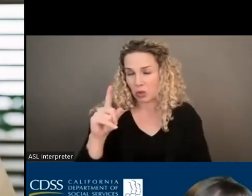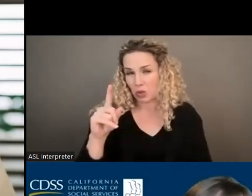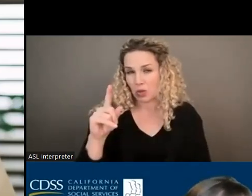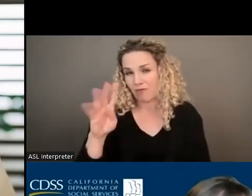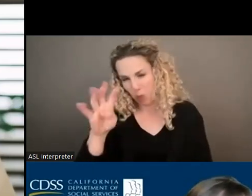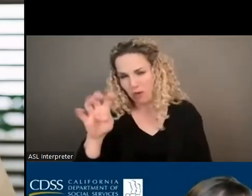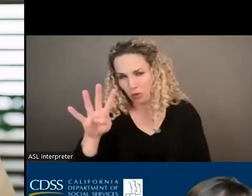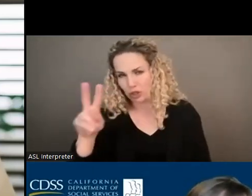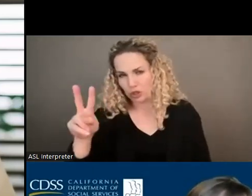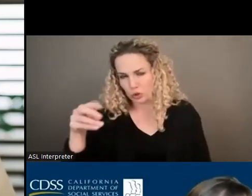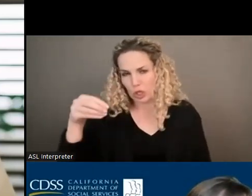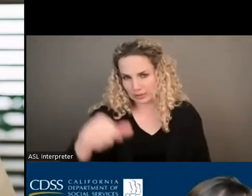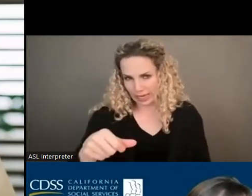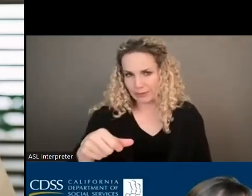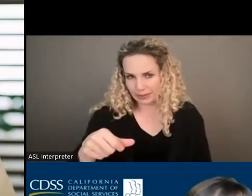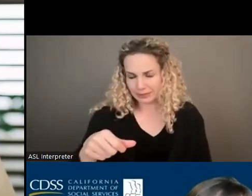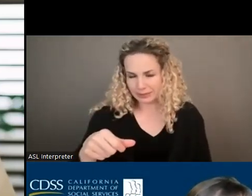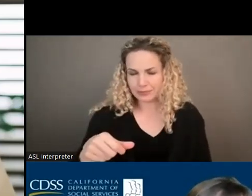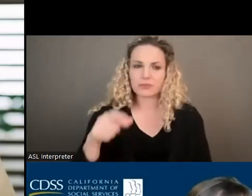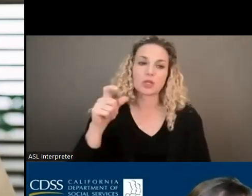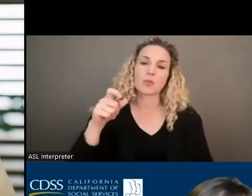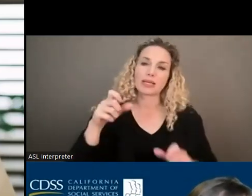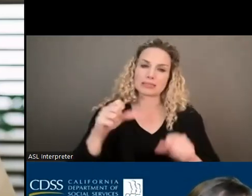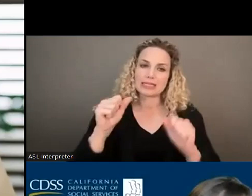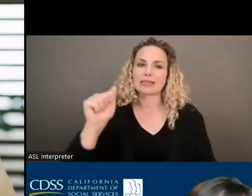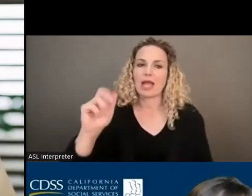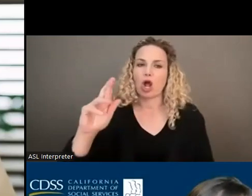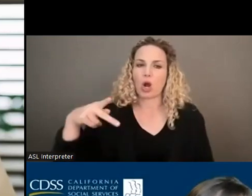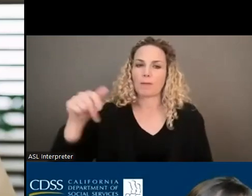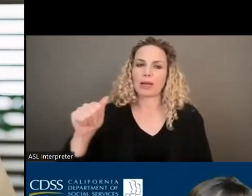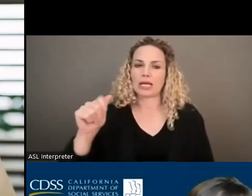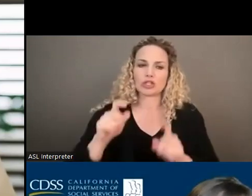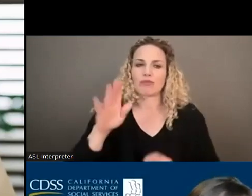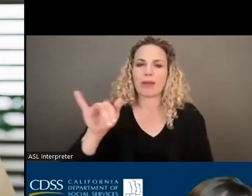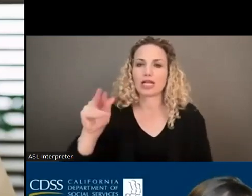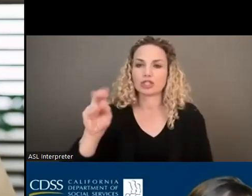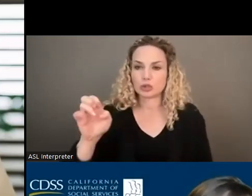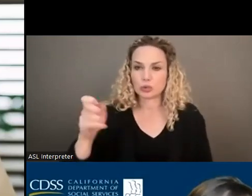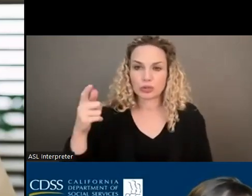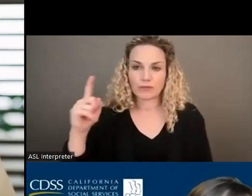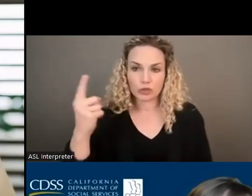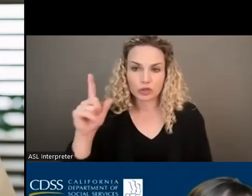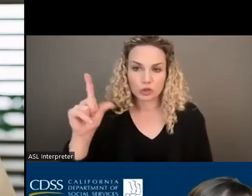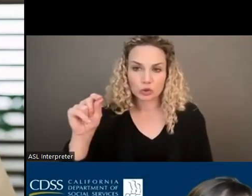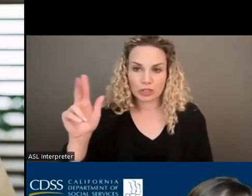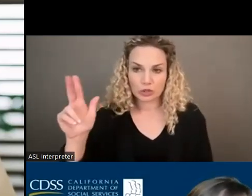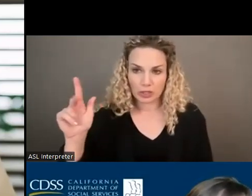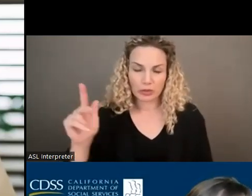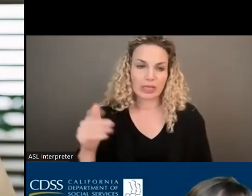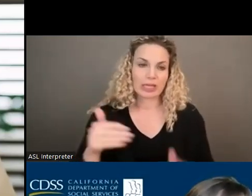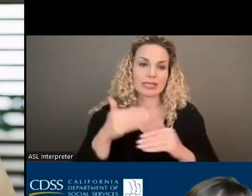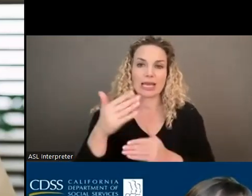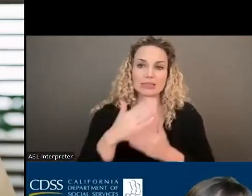$1,442 stipend? You must take the ARPA survey by June 1st, 2023. The next part